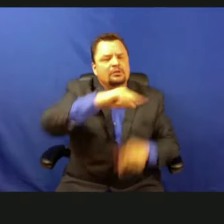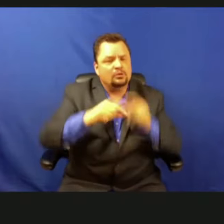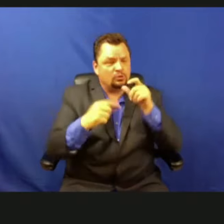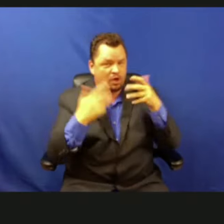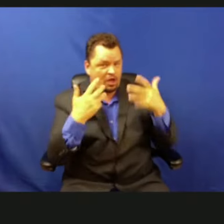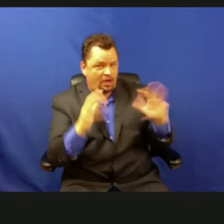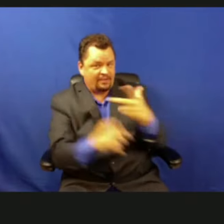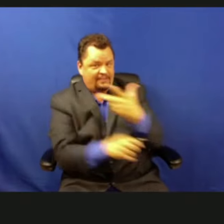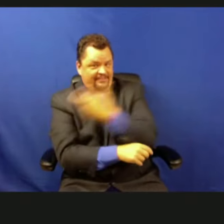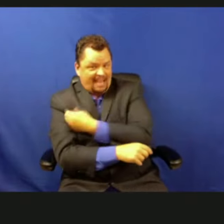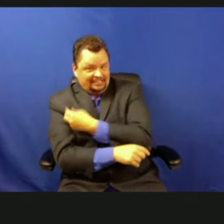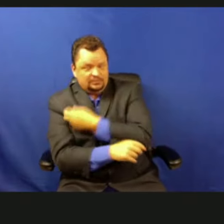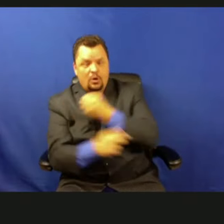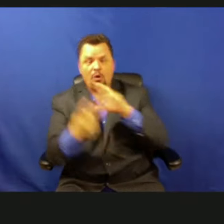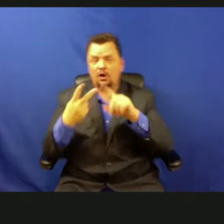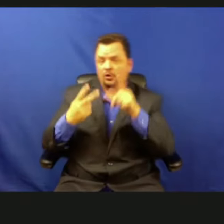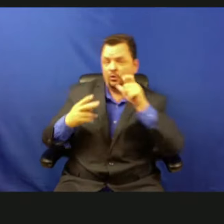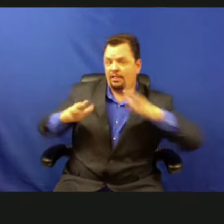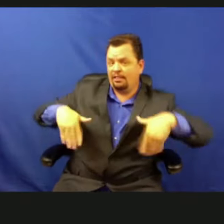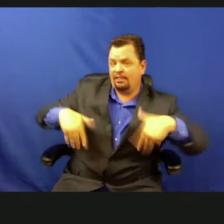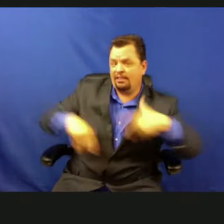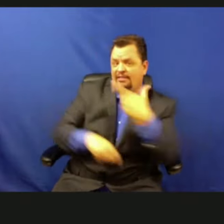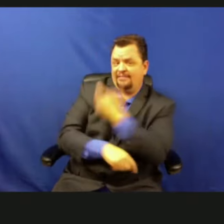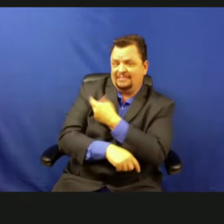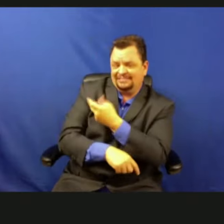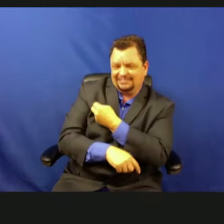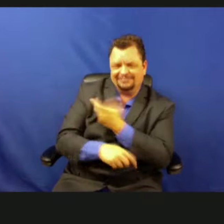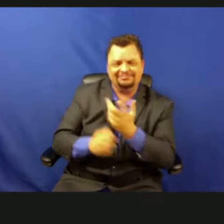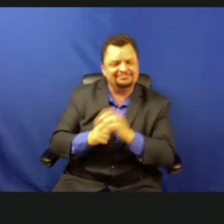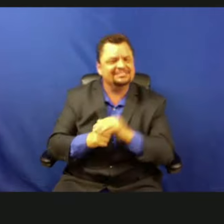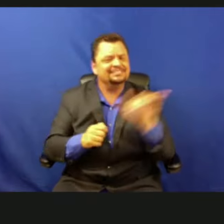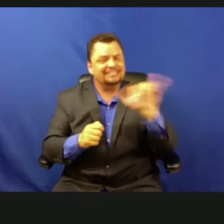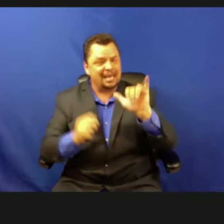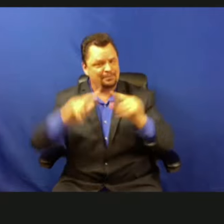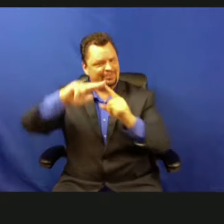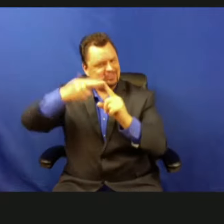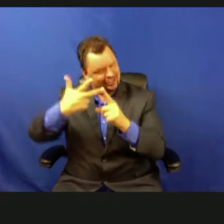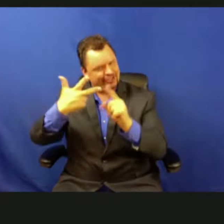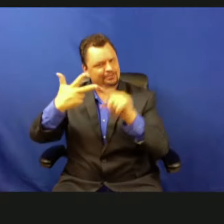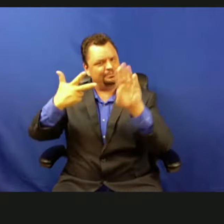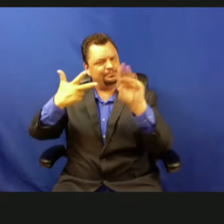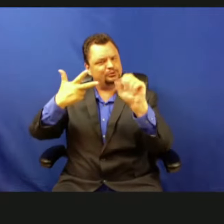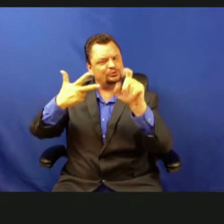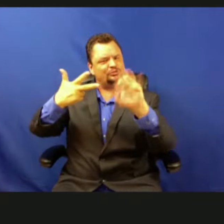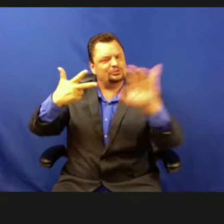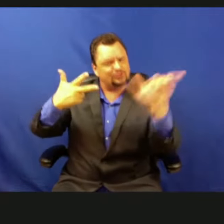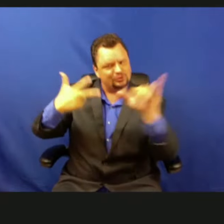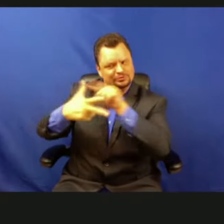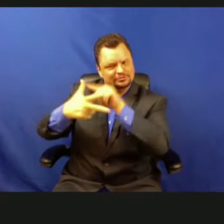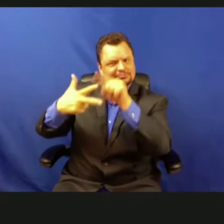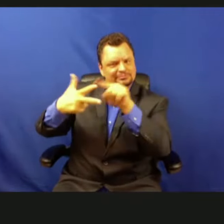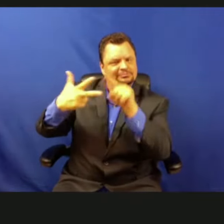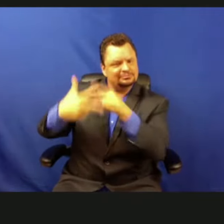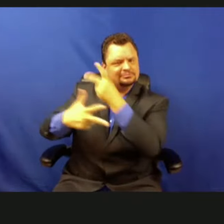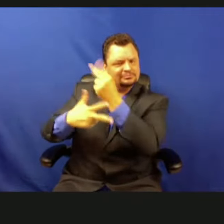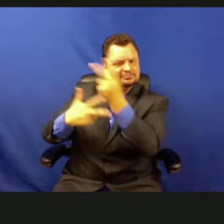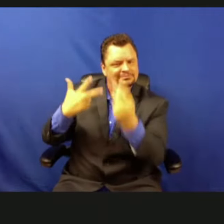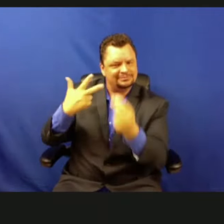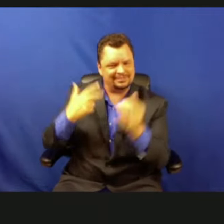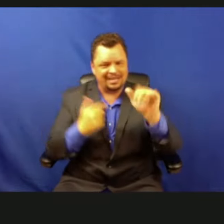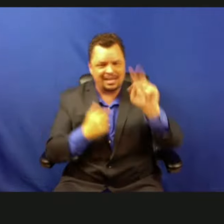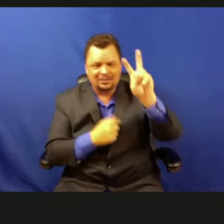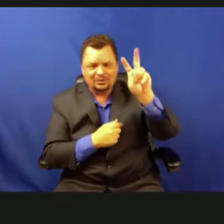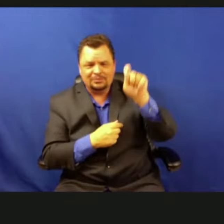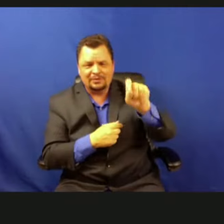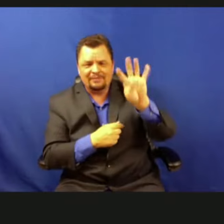as well, very aggressively. I would like to see that 2.4% number increase over the next couple of weeks to get more out of the